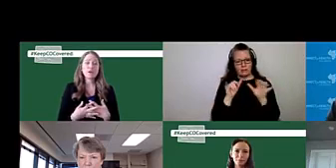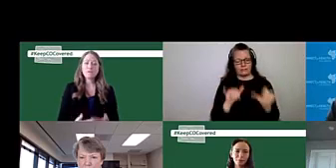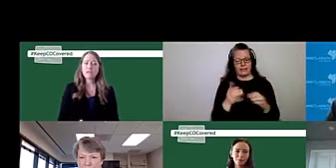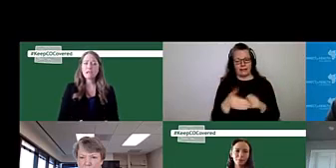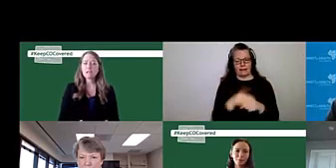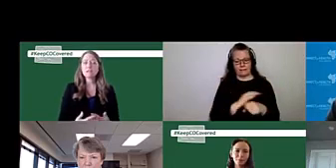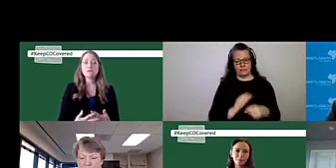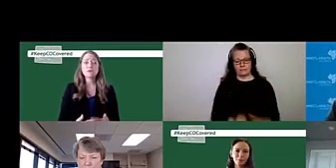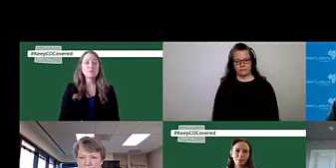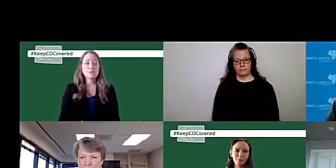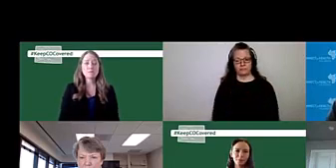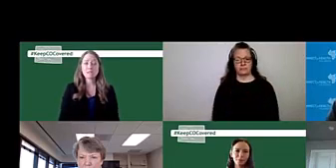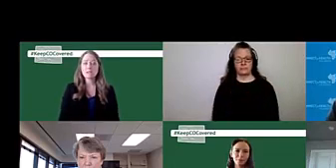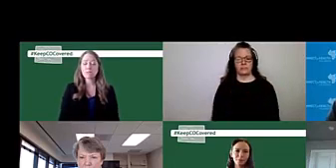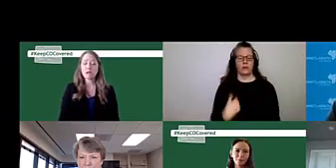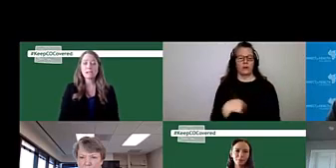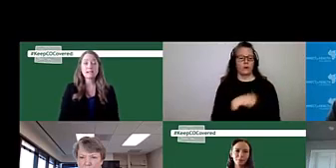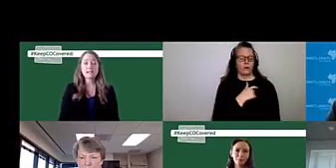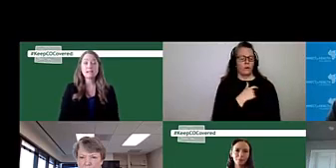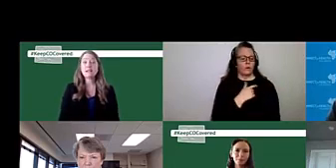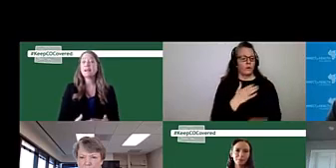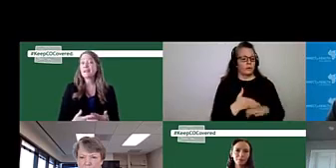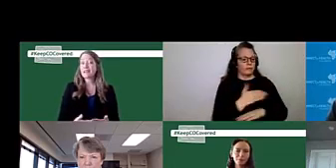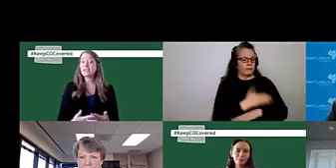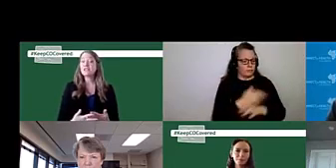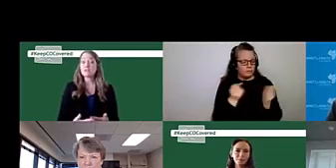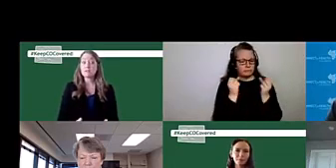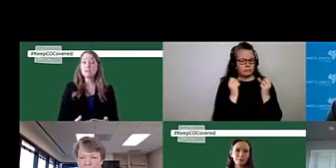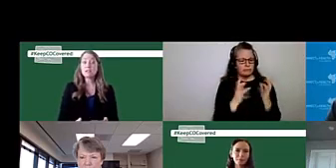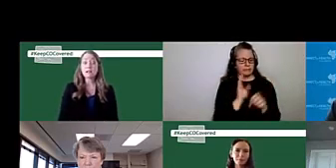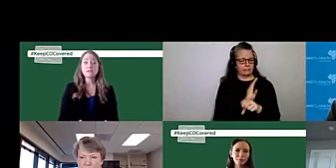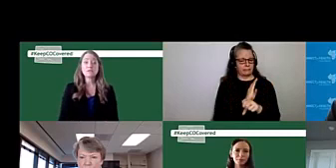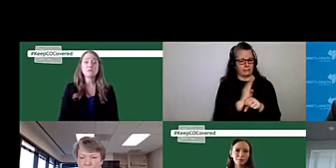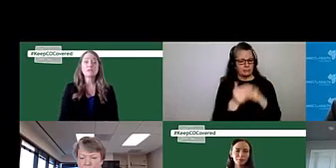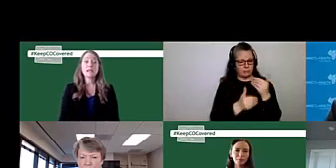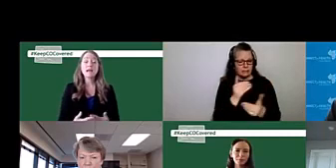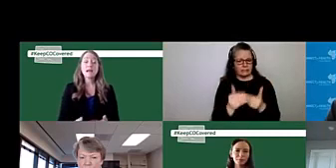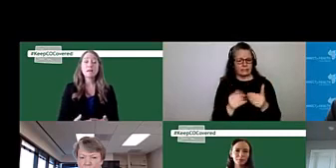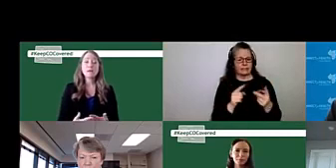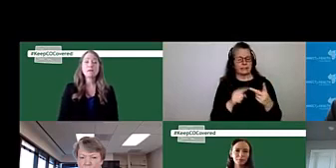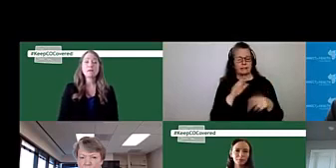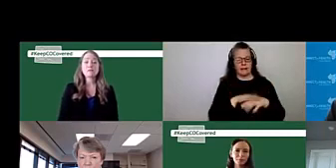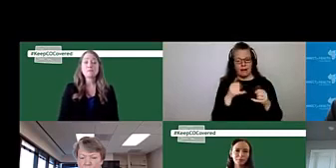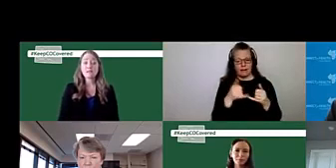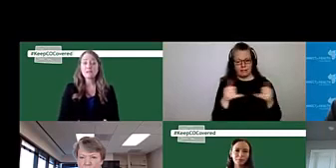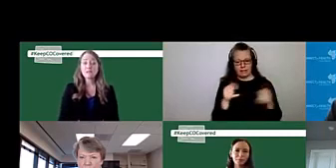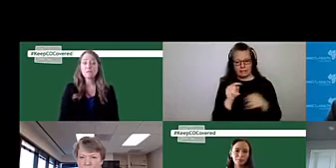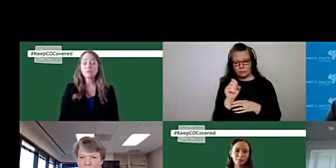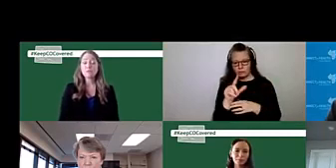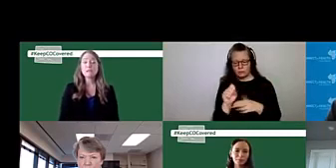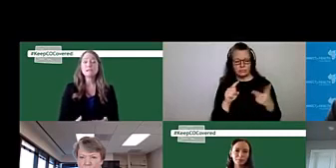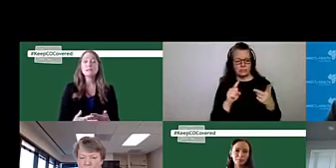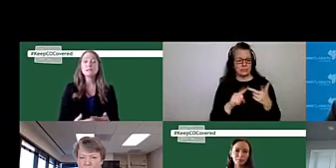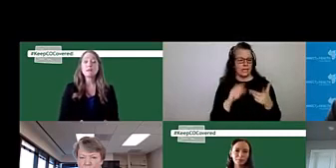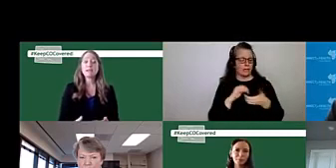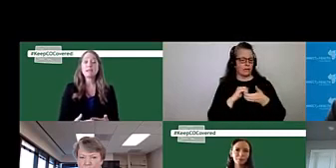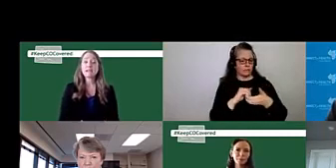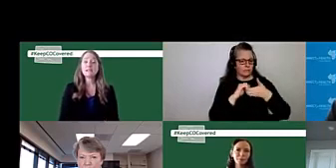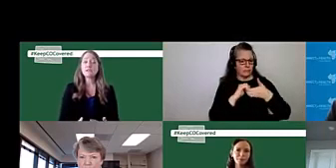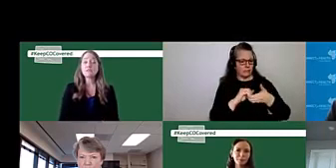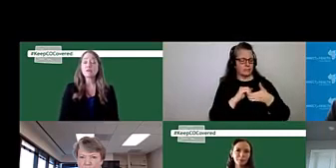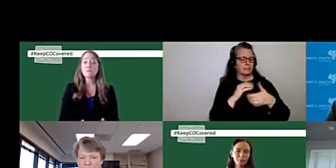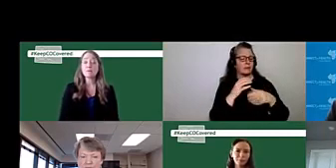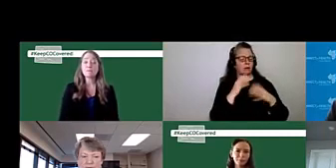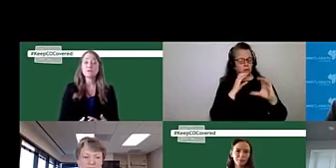We've enhanced numerous business processes, enhanced our online tools, and made correspondence improvements to make